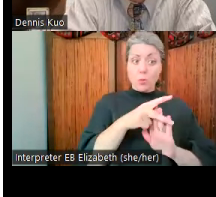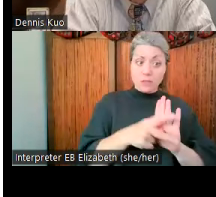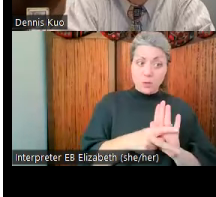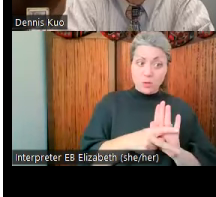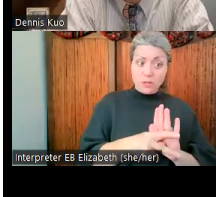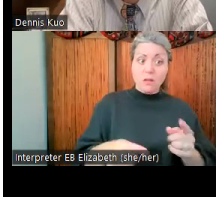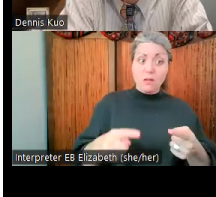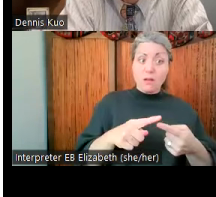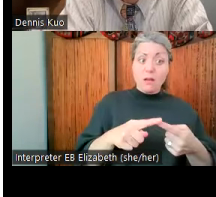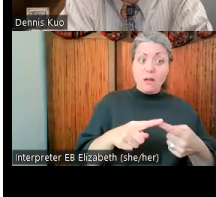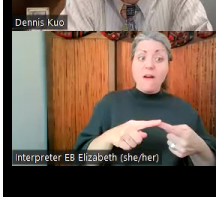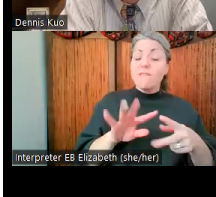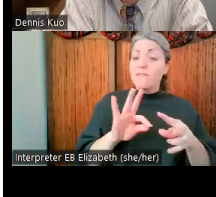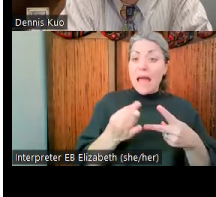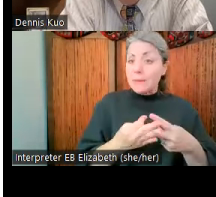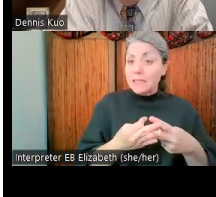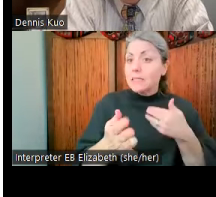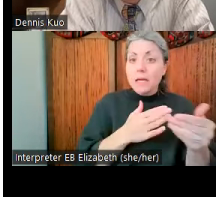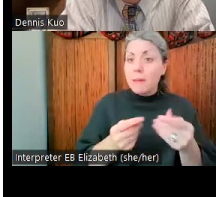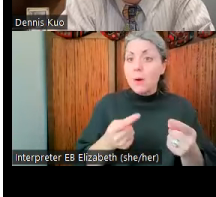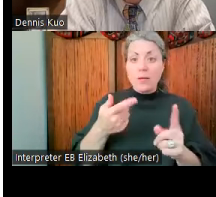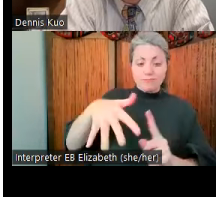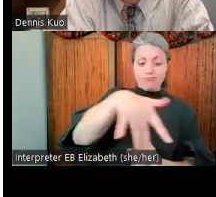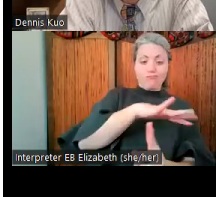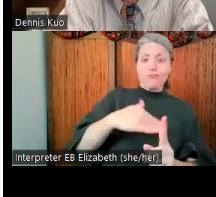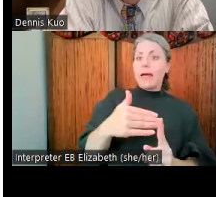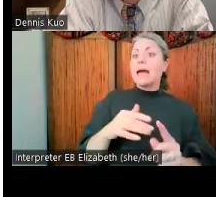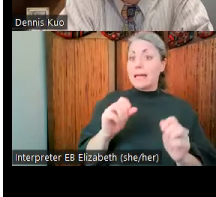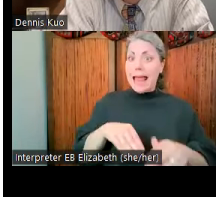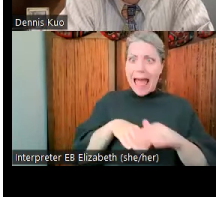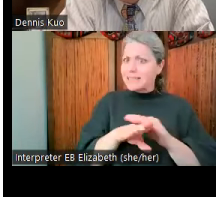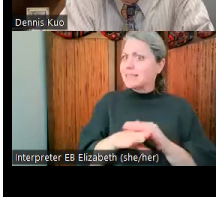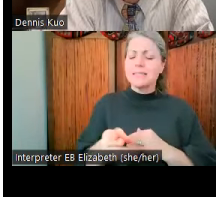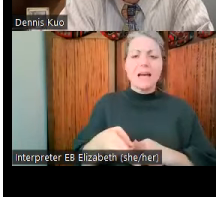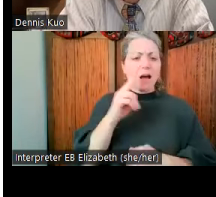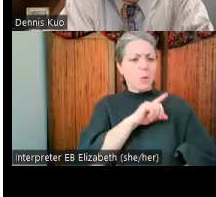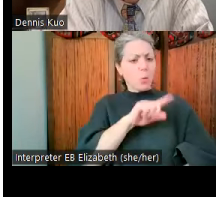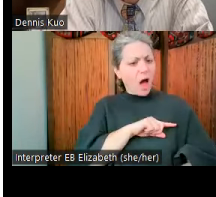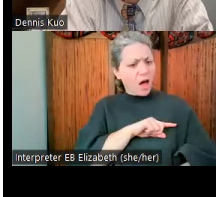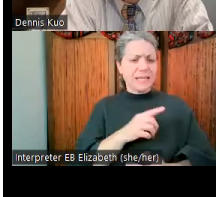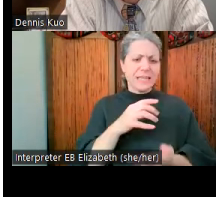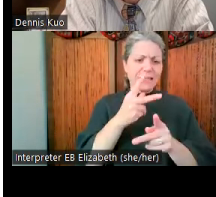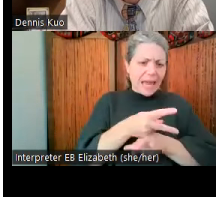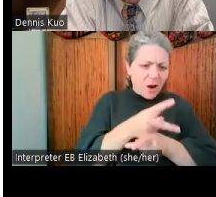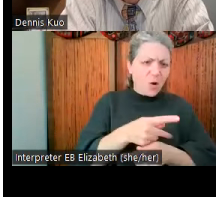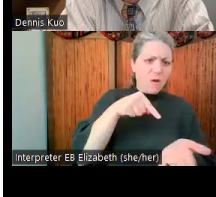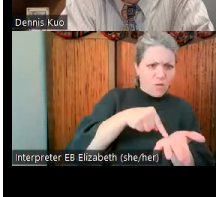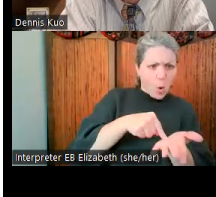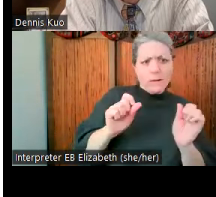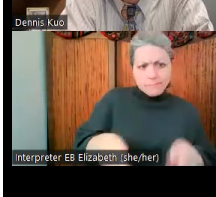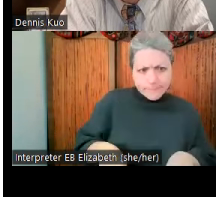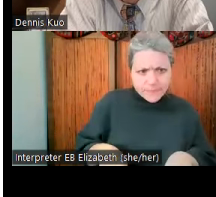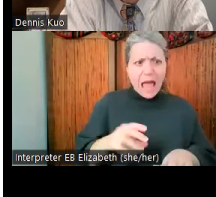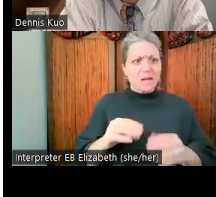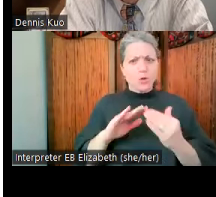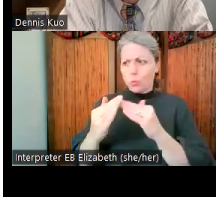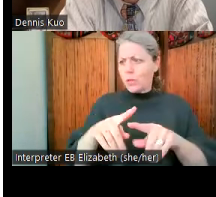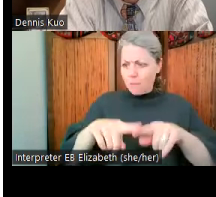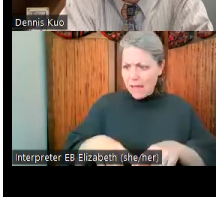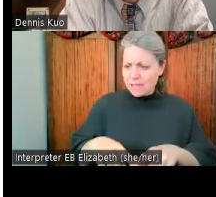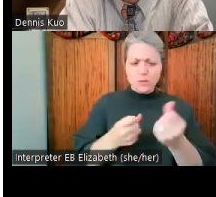families, regardless of circumstance, can access high-quality, affordable, community-based services that support the medical,